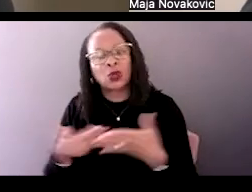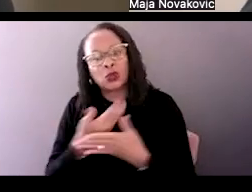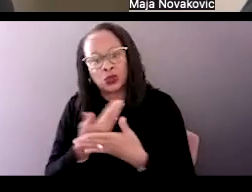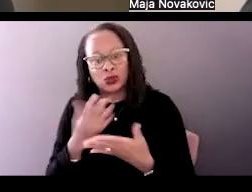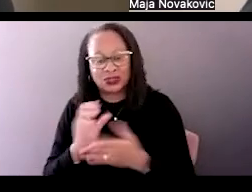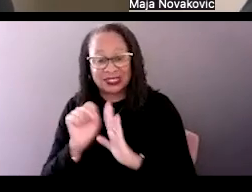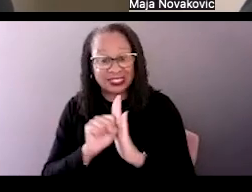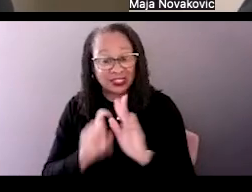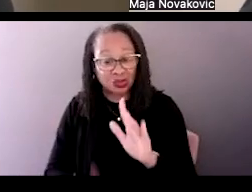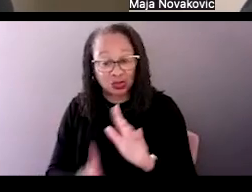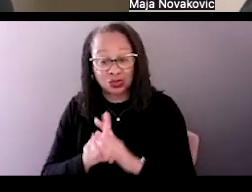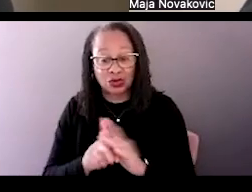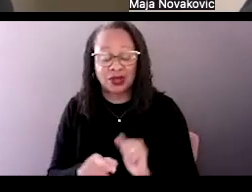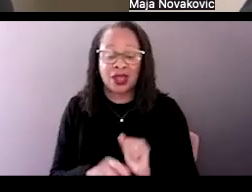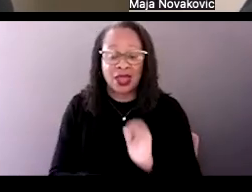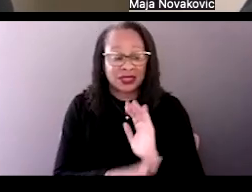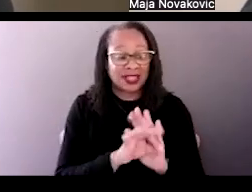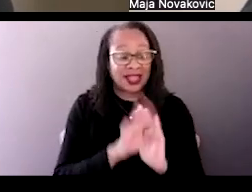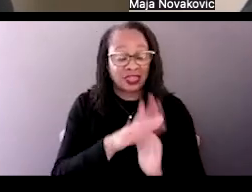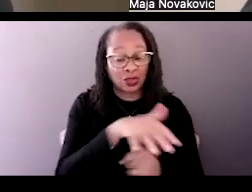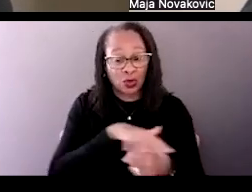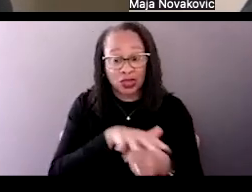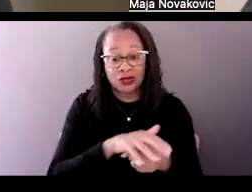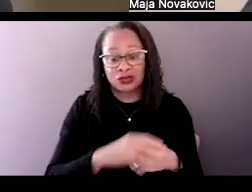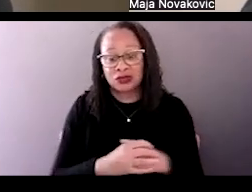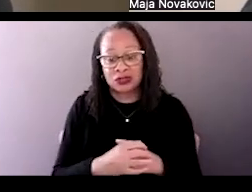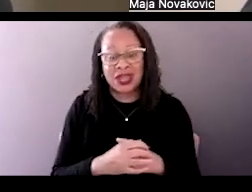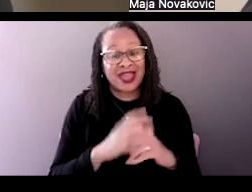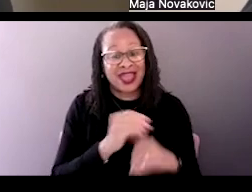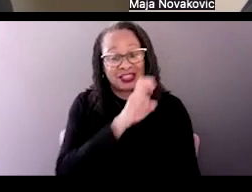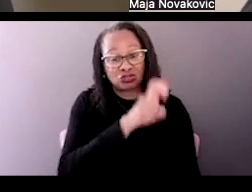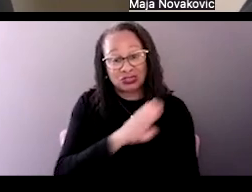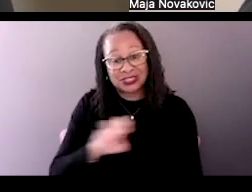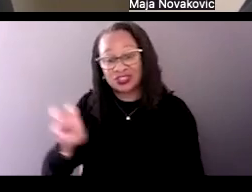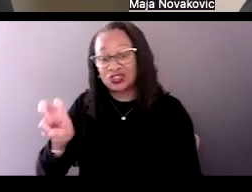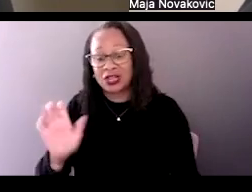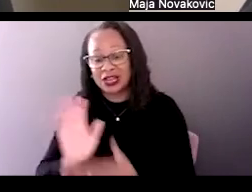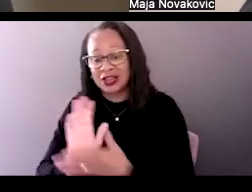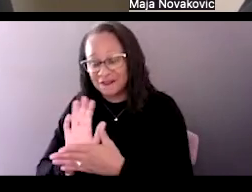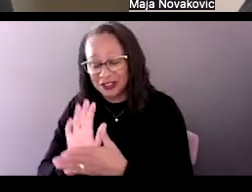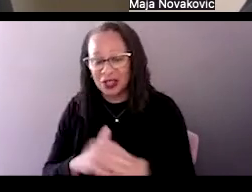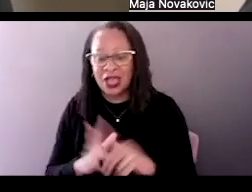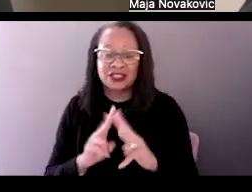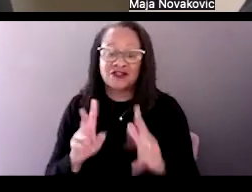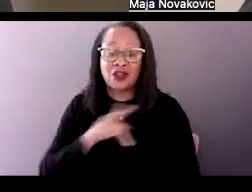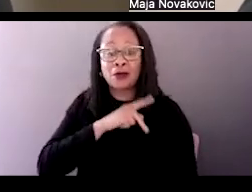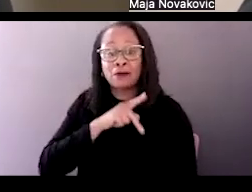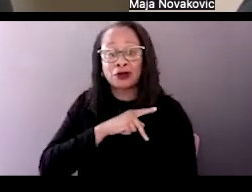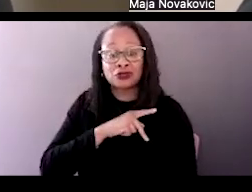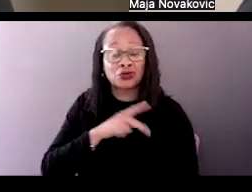selected location and transition in the film has a very personal meaning for